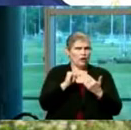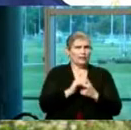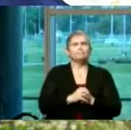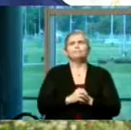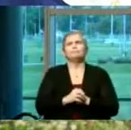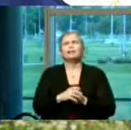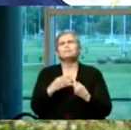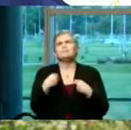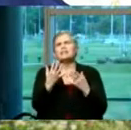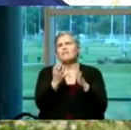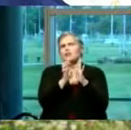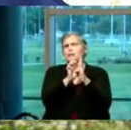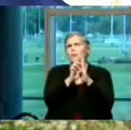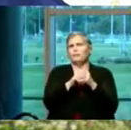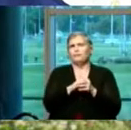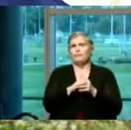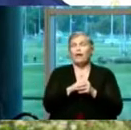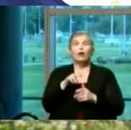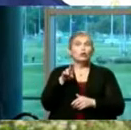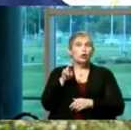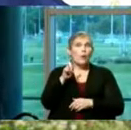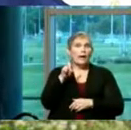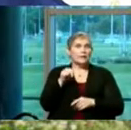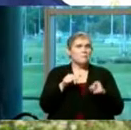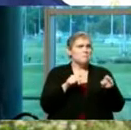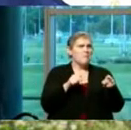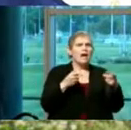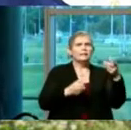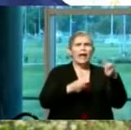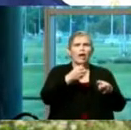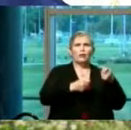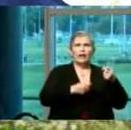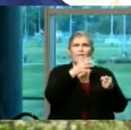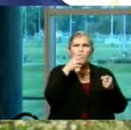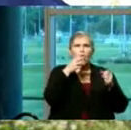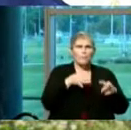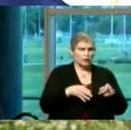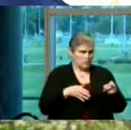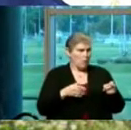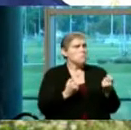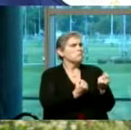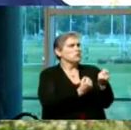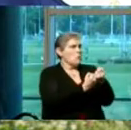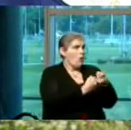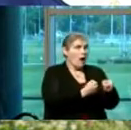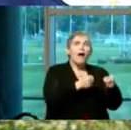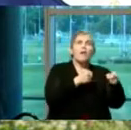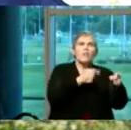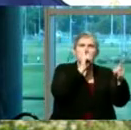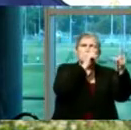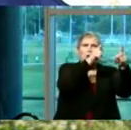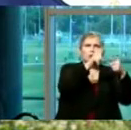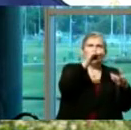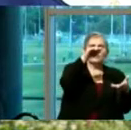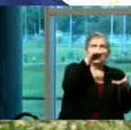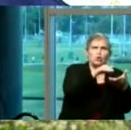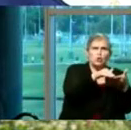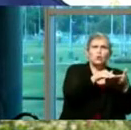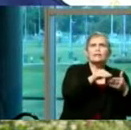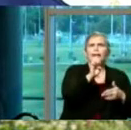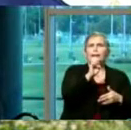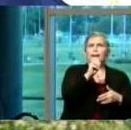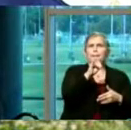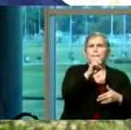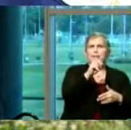examples. USDA might support a group of dairy farmers seeking to reduce emissions from manure and increasing carbon sequestration